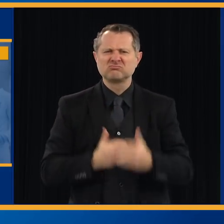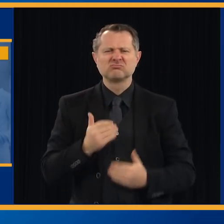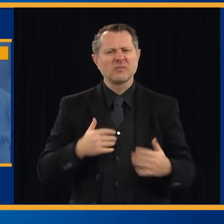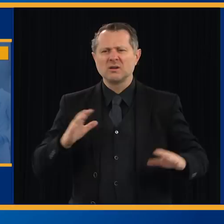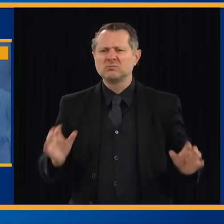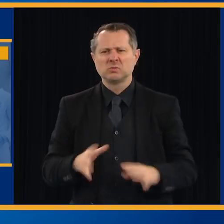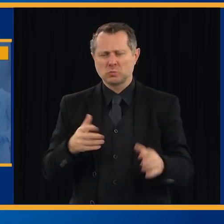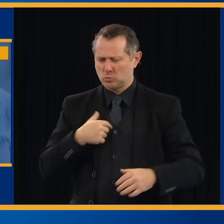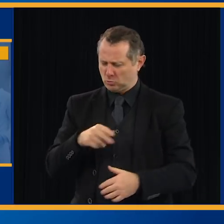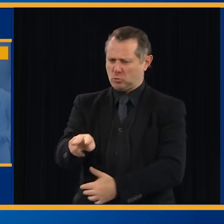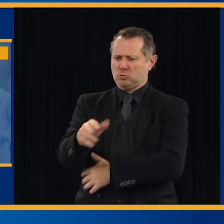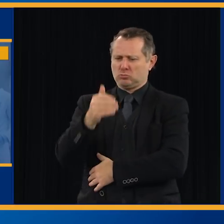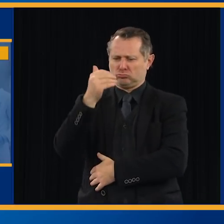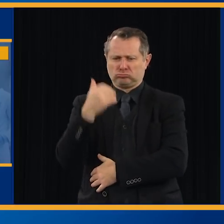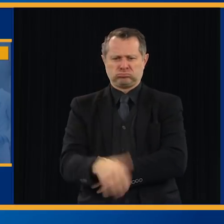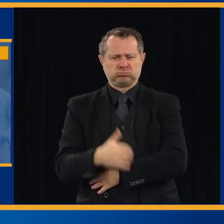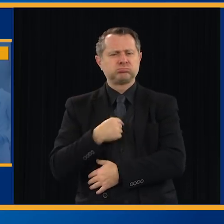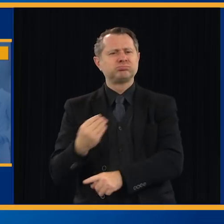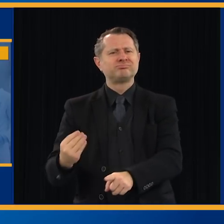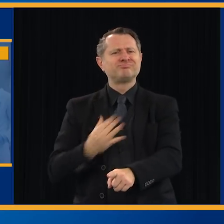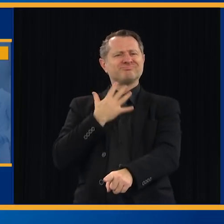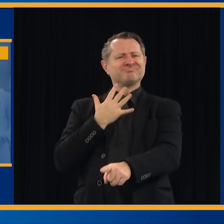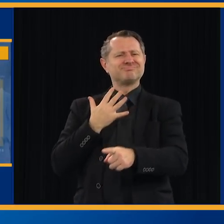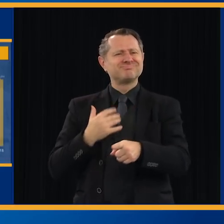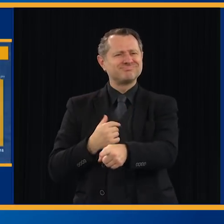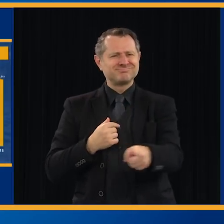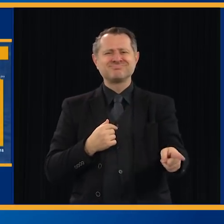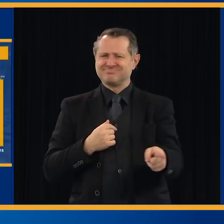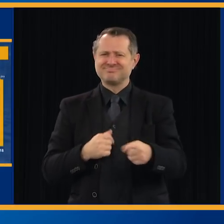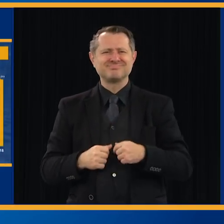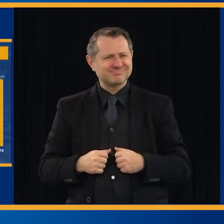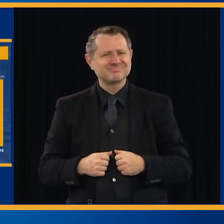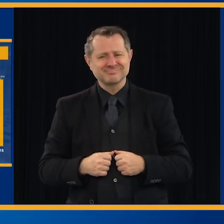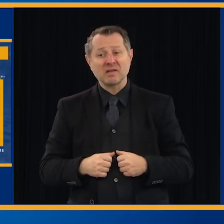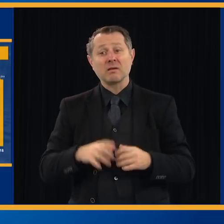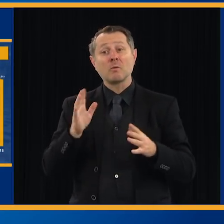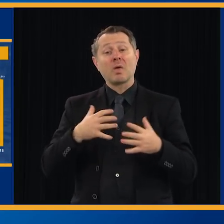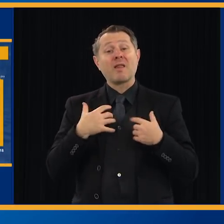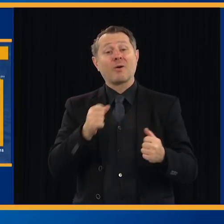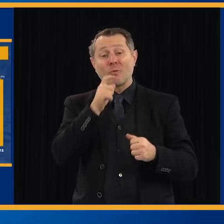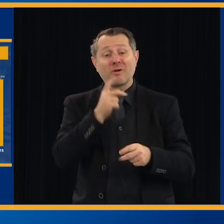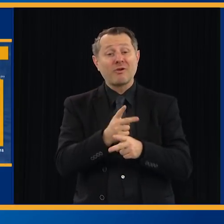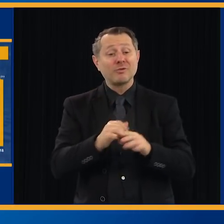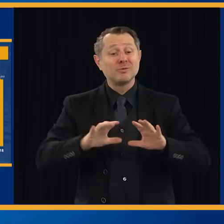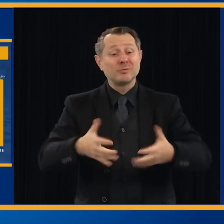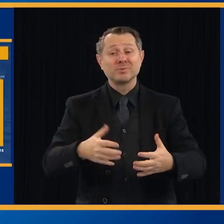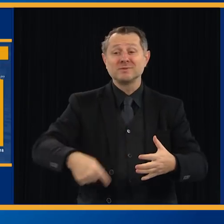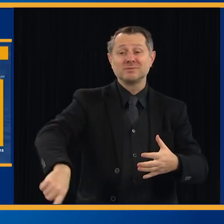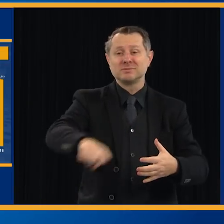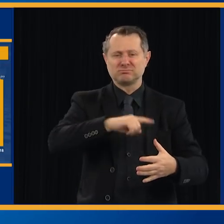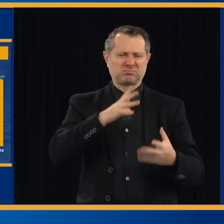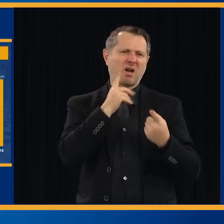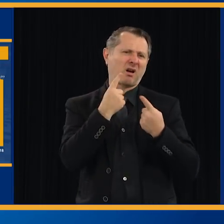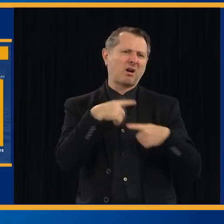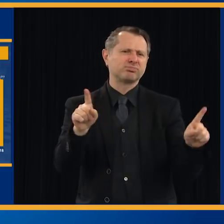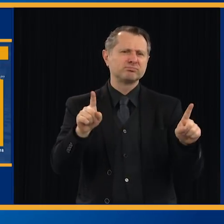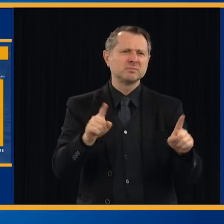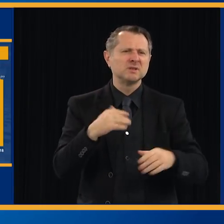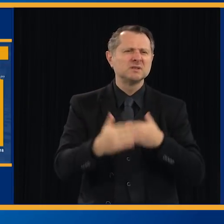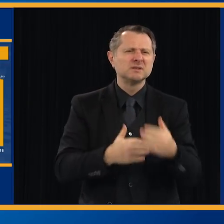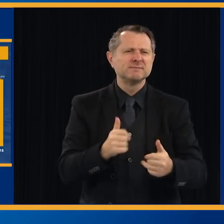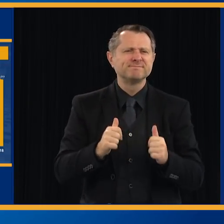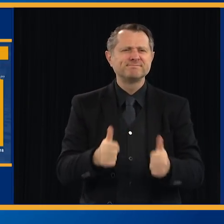confidence in the human spirit. And the healthcare workers have done that. I've been looking at this chart for